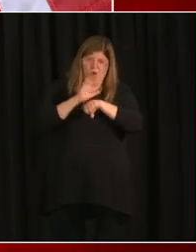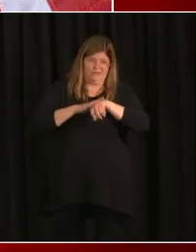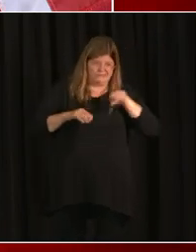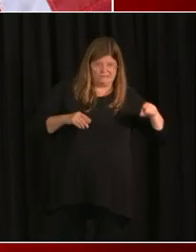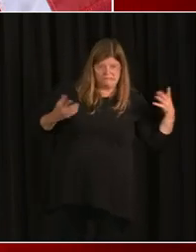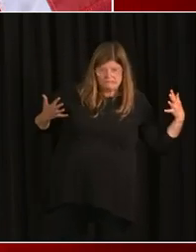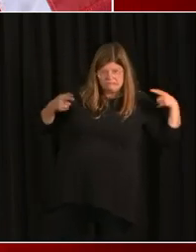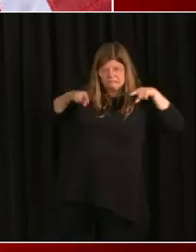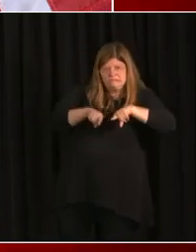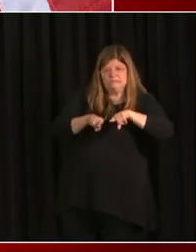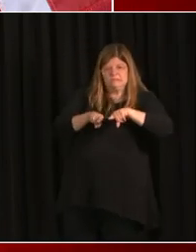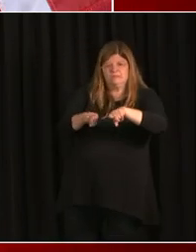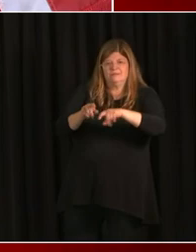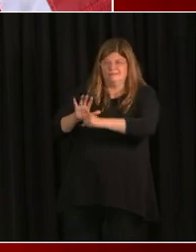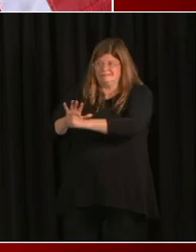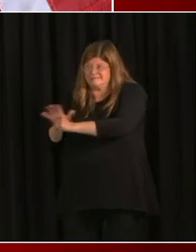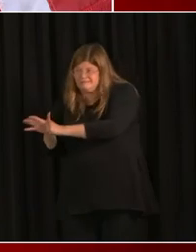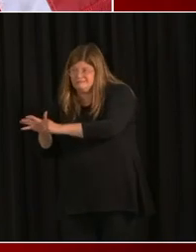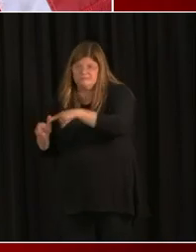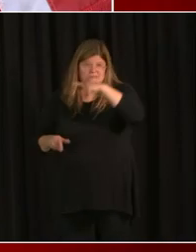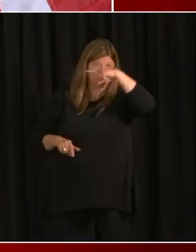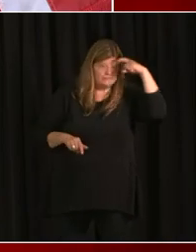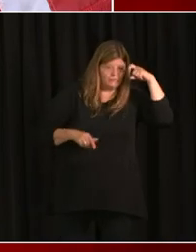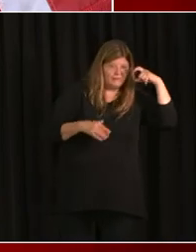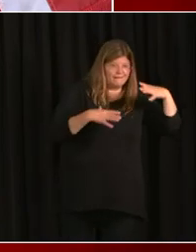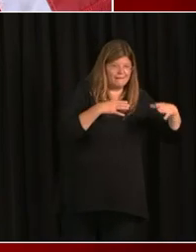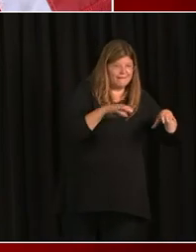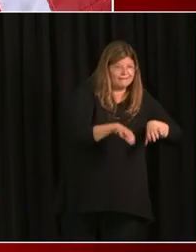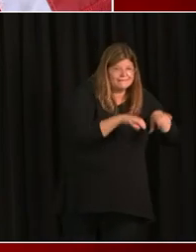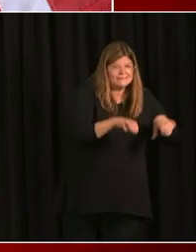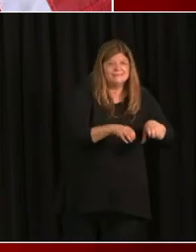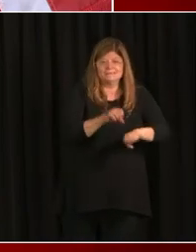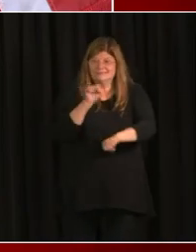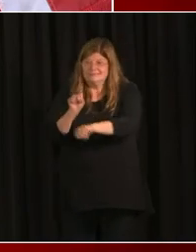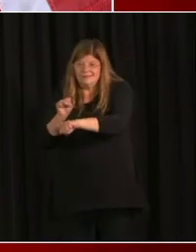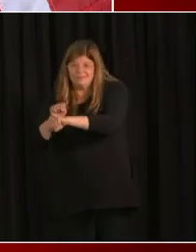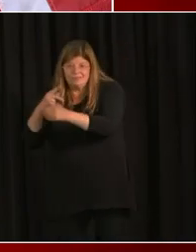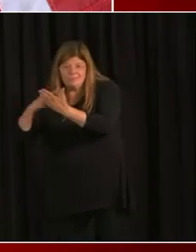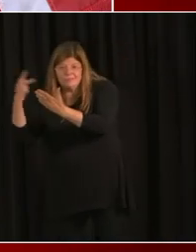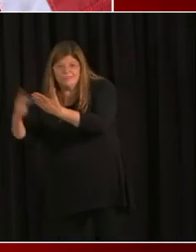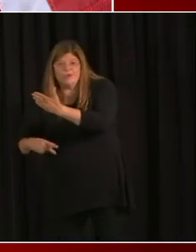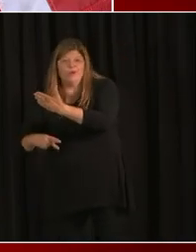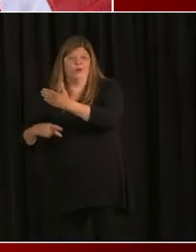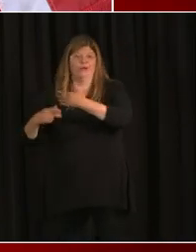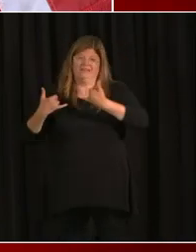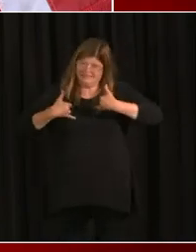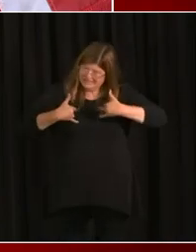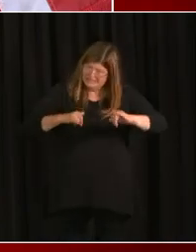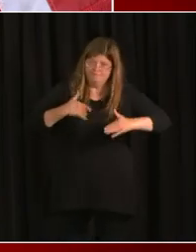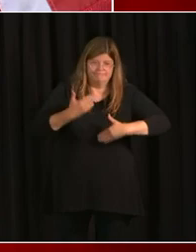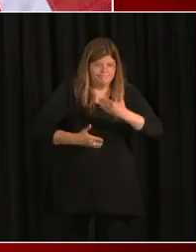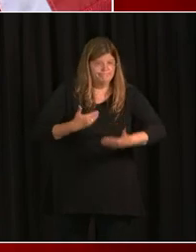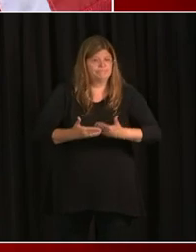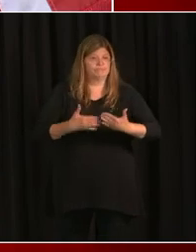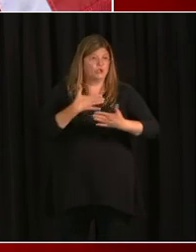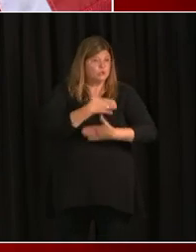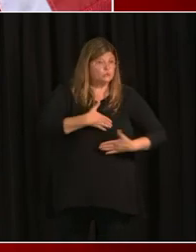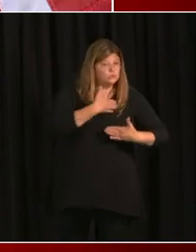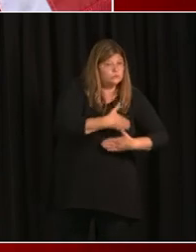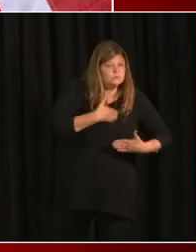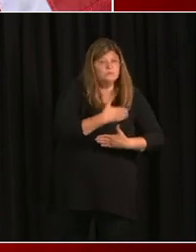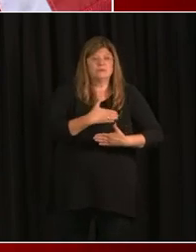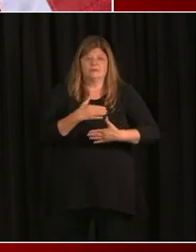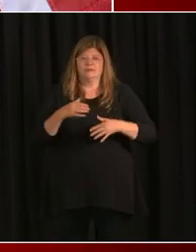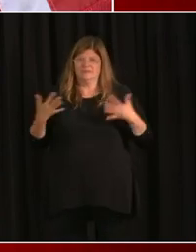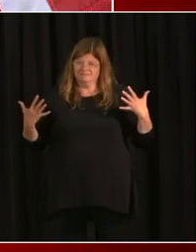have summer activities, summer jobs programming, our recreation programming. All of